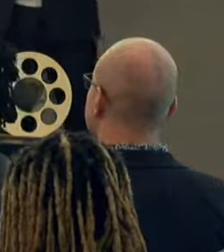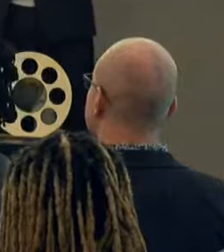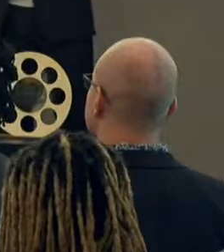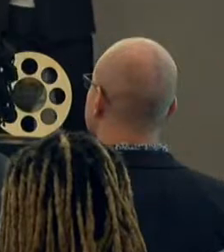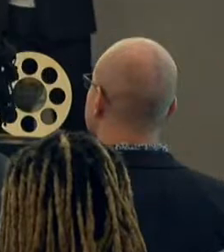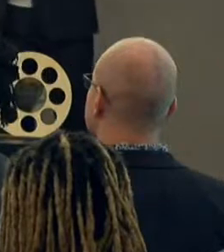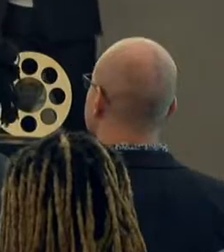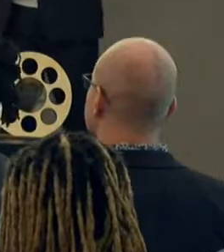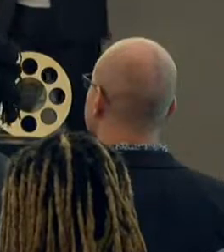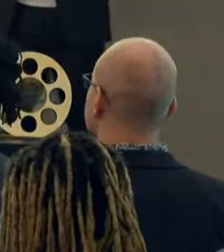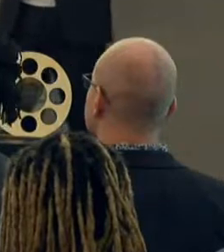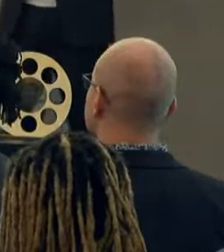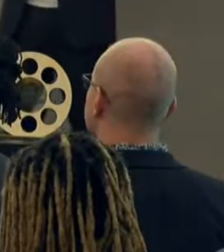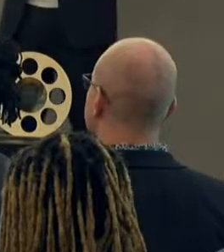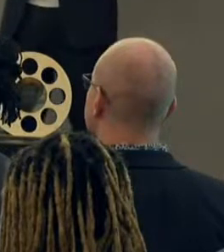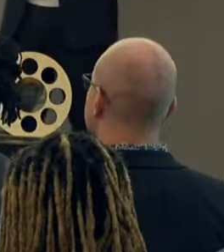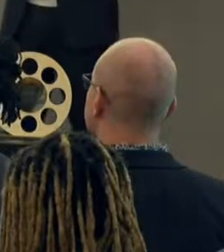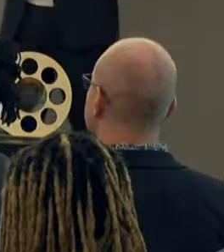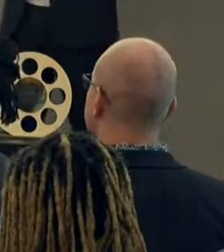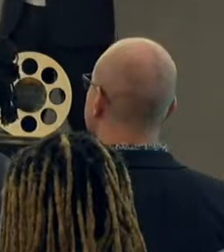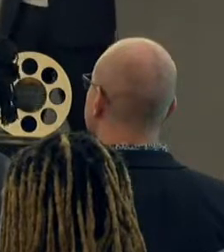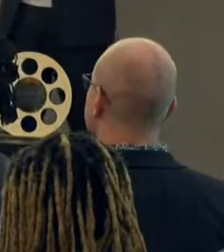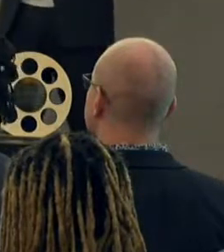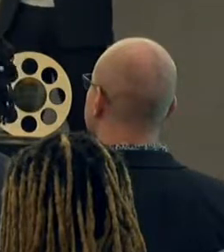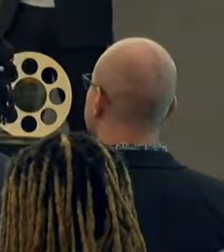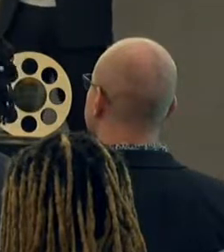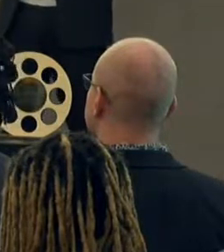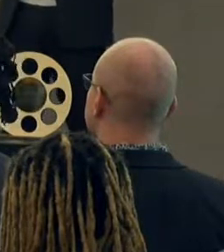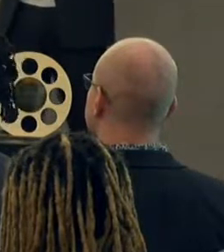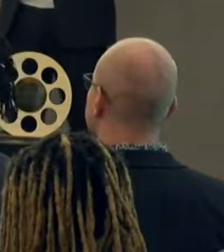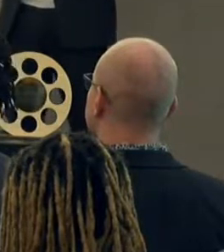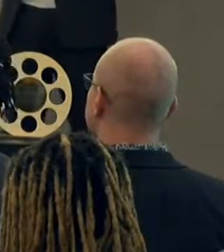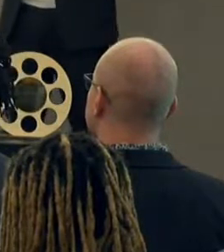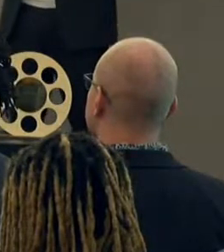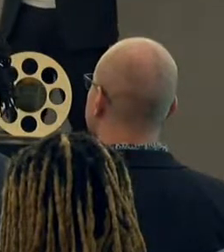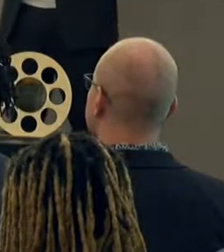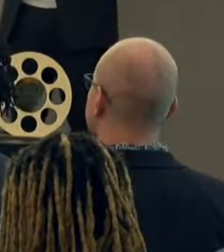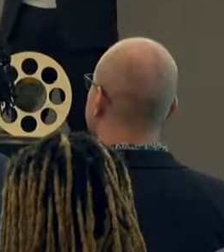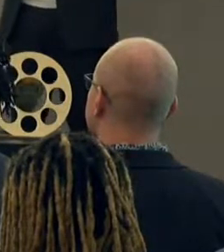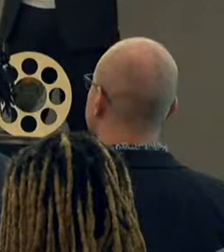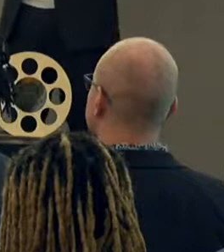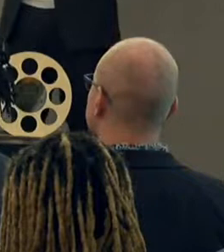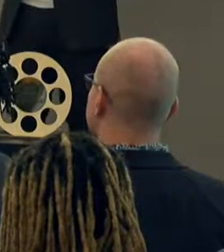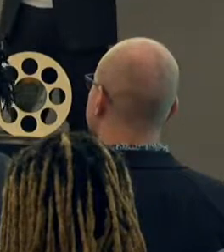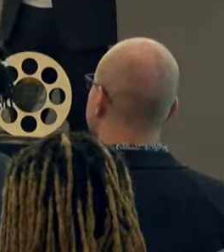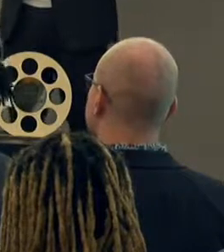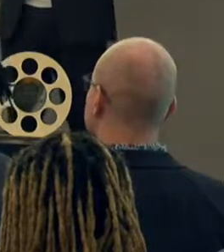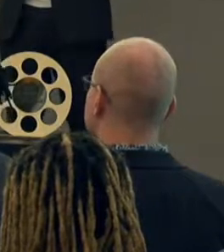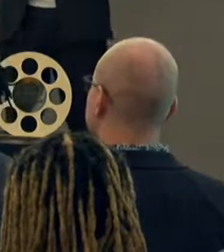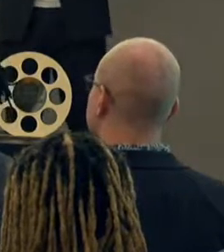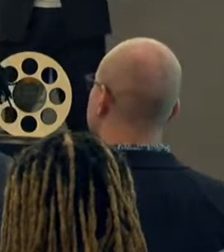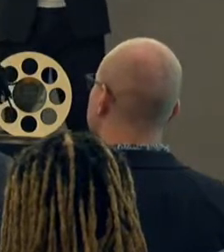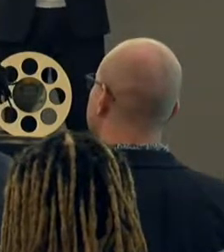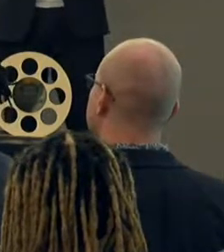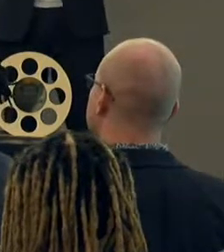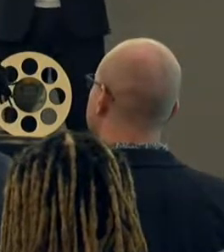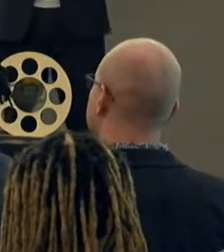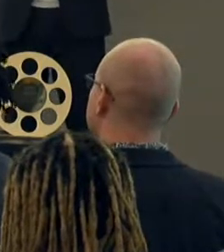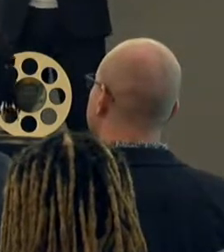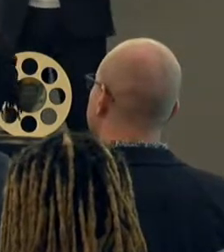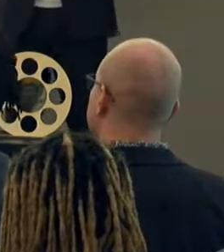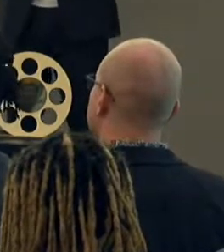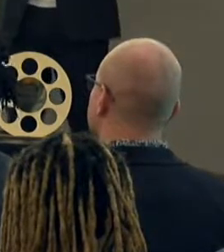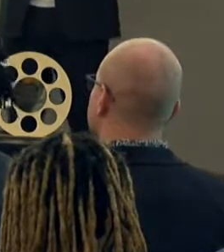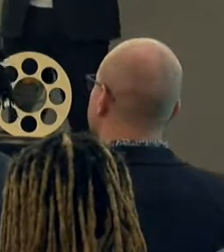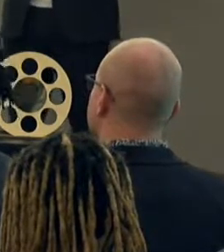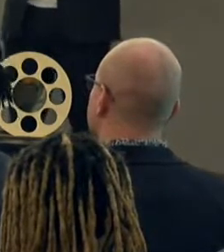you, surprised you, or that you recognized? I think what's most compelling are the true